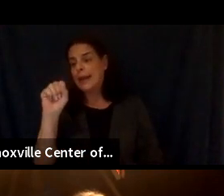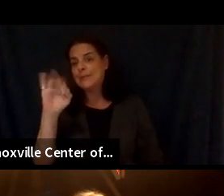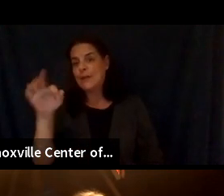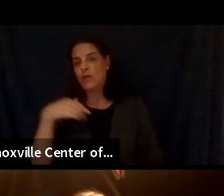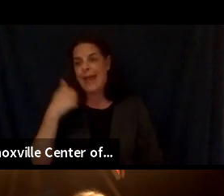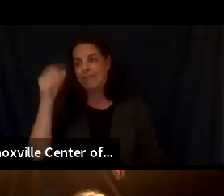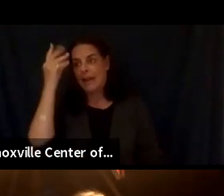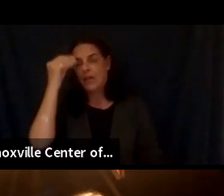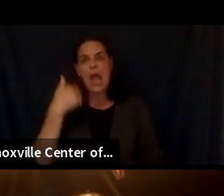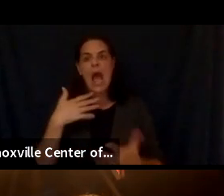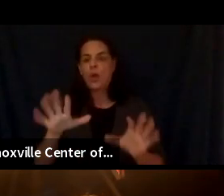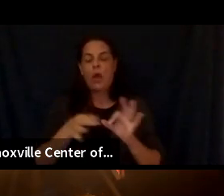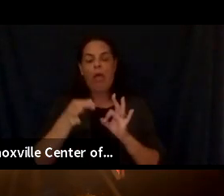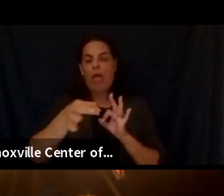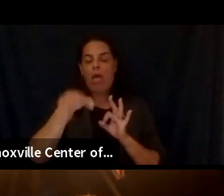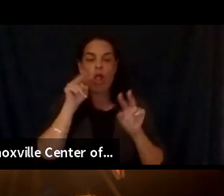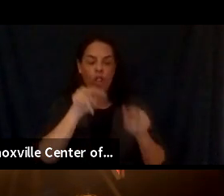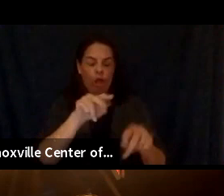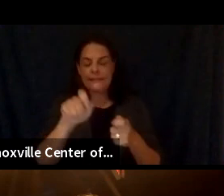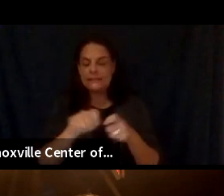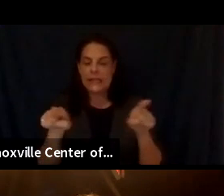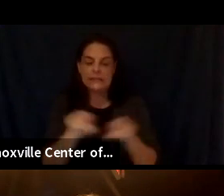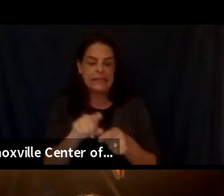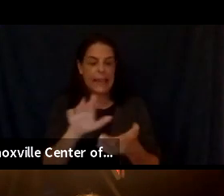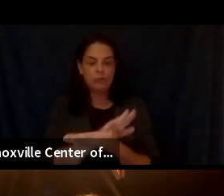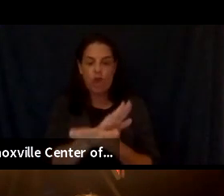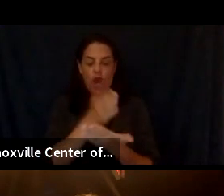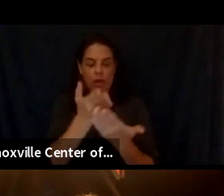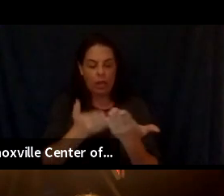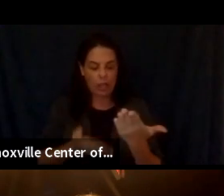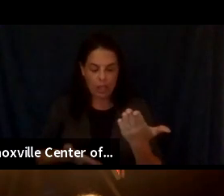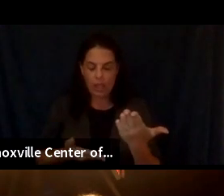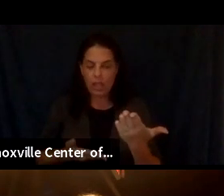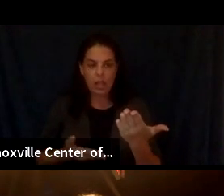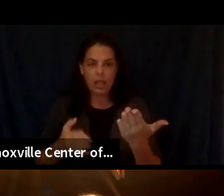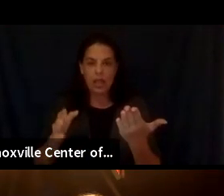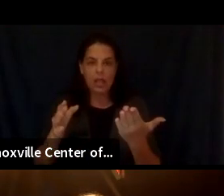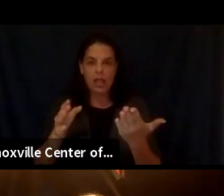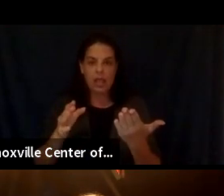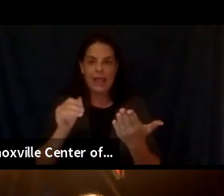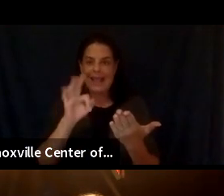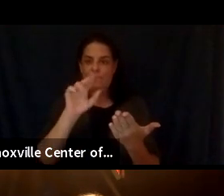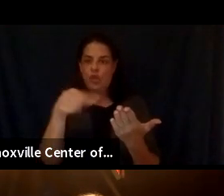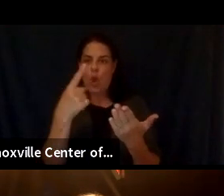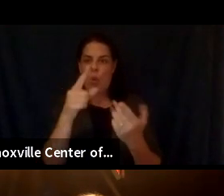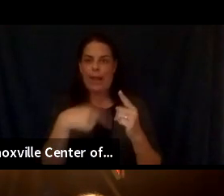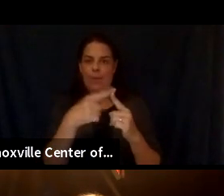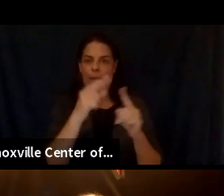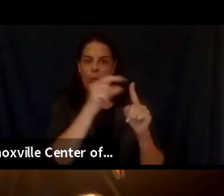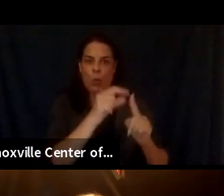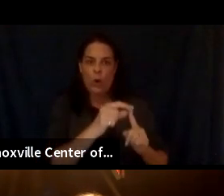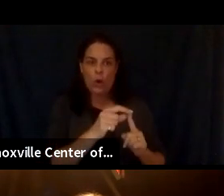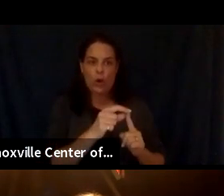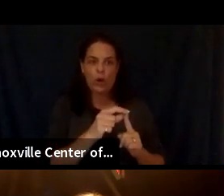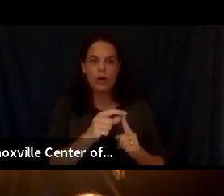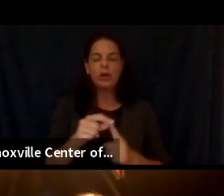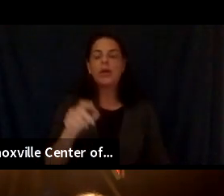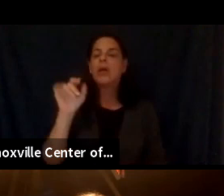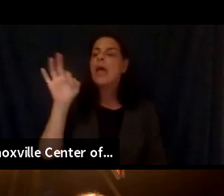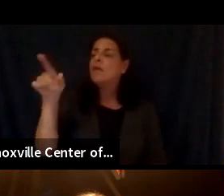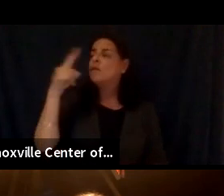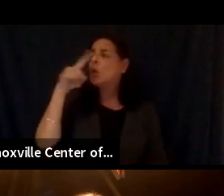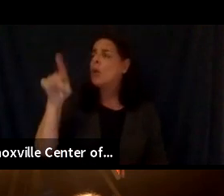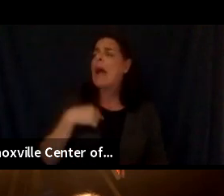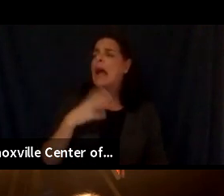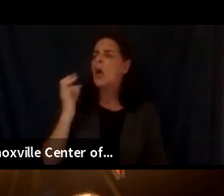to delay and look at the same exact document if it was all about the wording. if Mayor Jacobs doesn't mind, let me just interject a couple